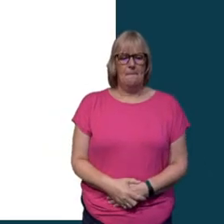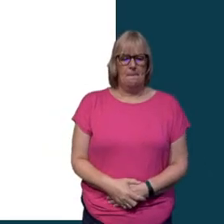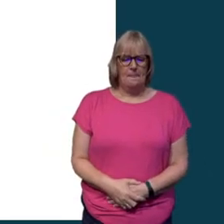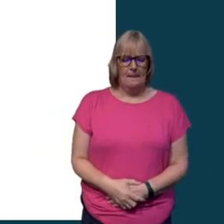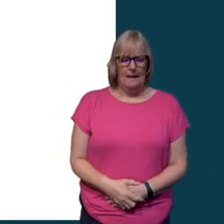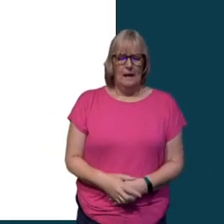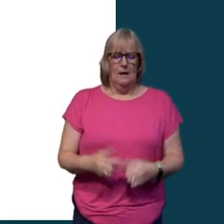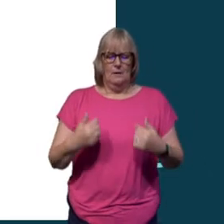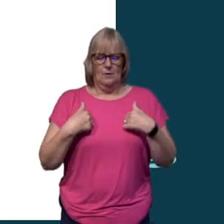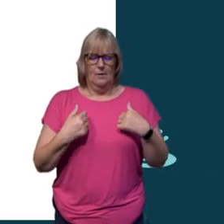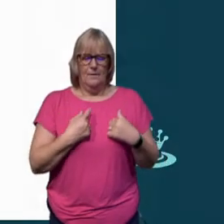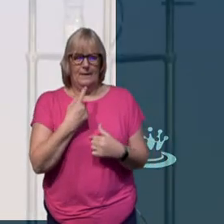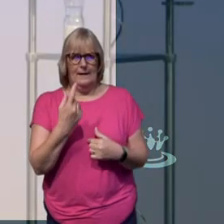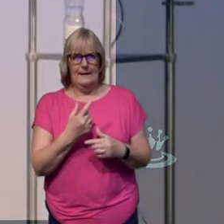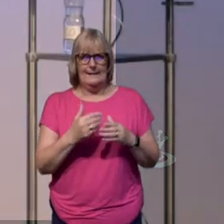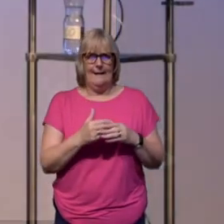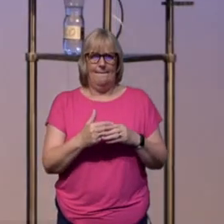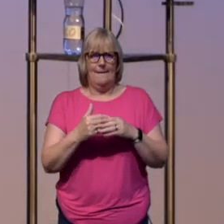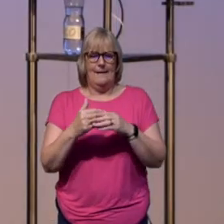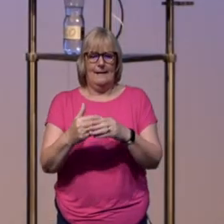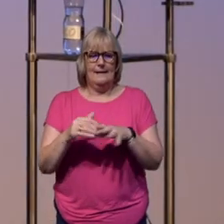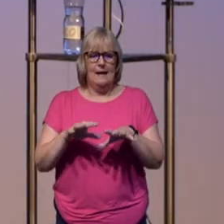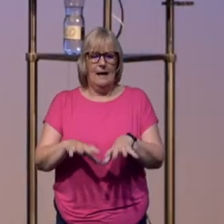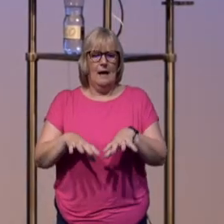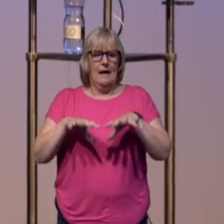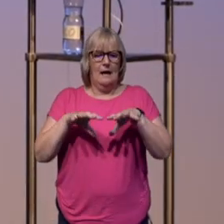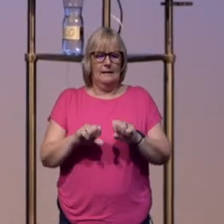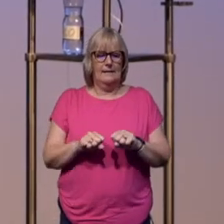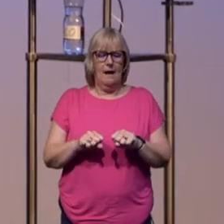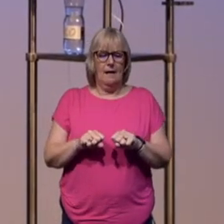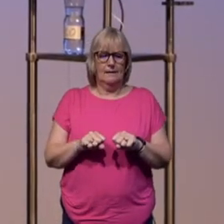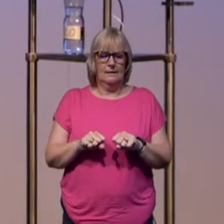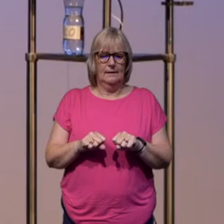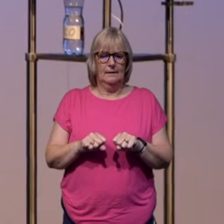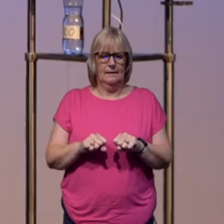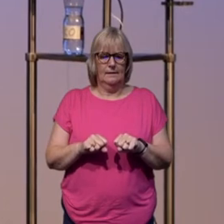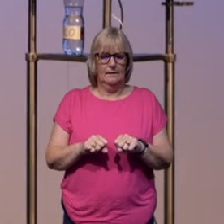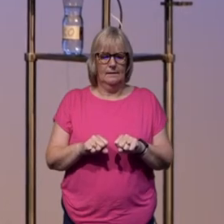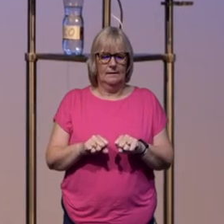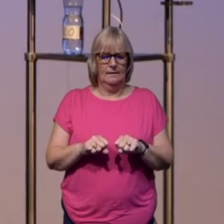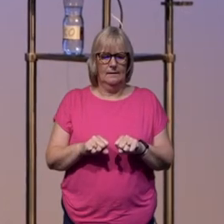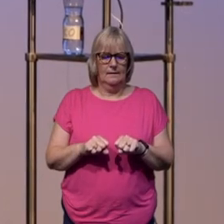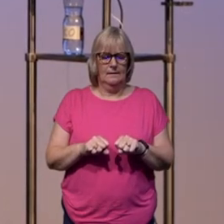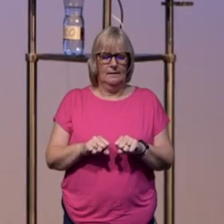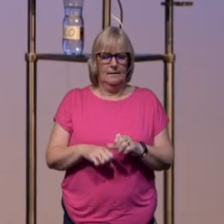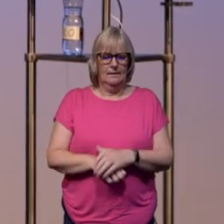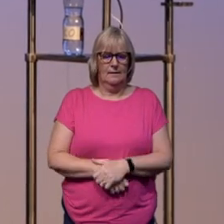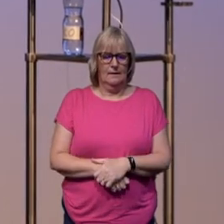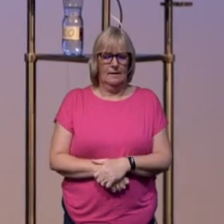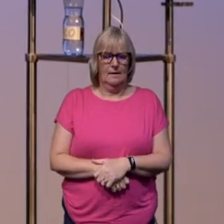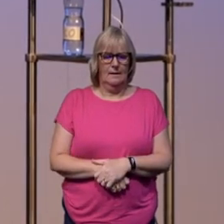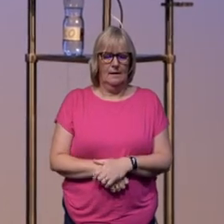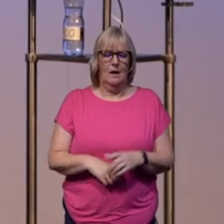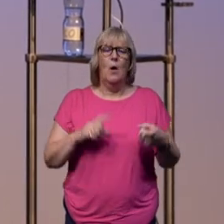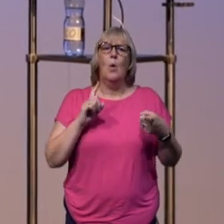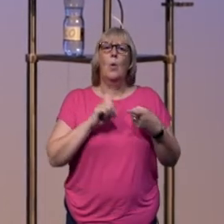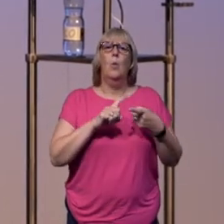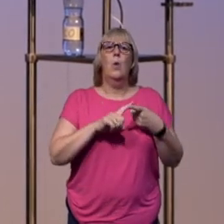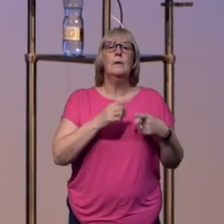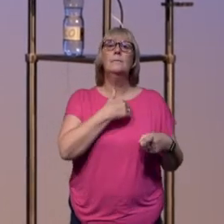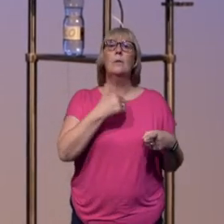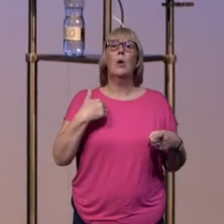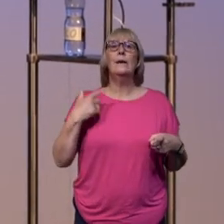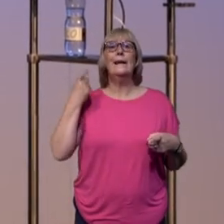to self-lead, I start, can you see up there? And you can see it, you see it on your diagrams. I start with my thinking in the